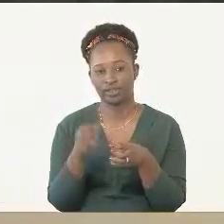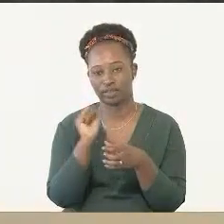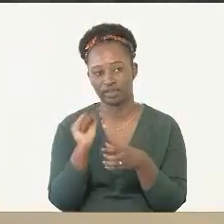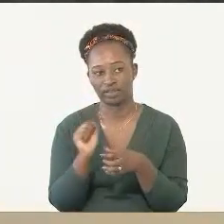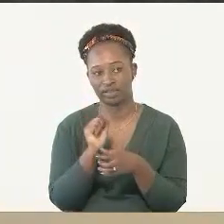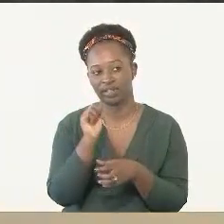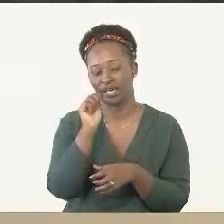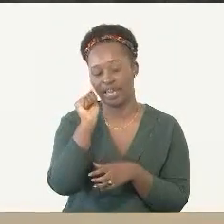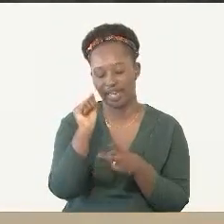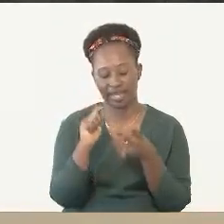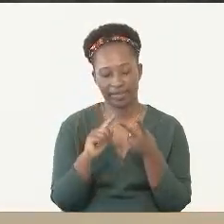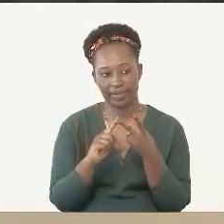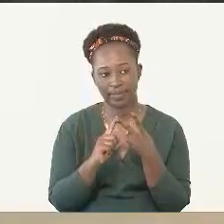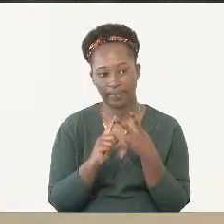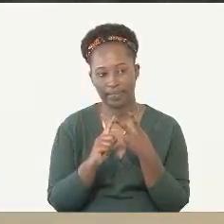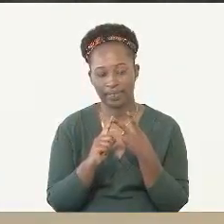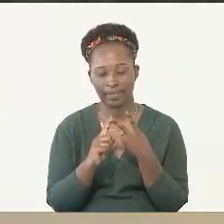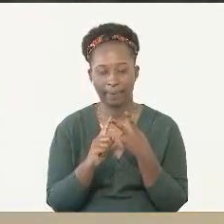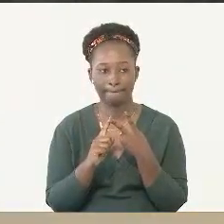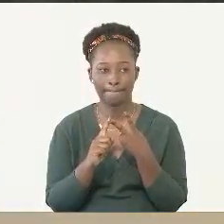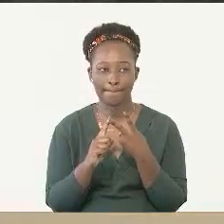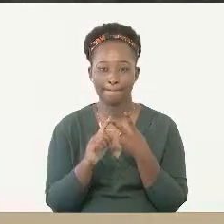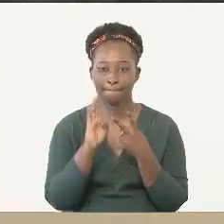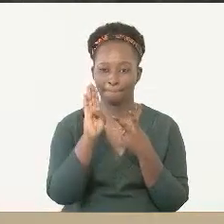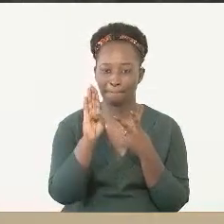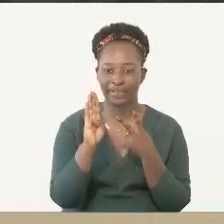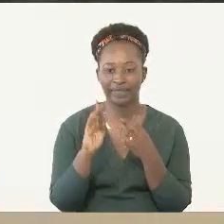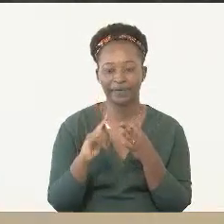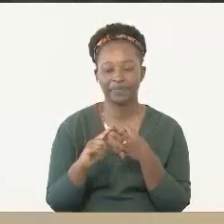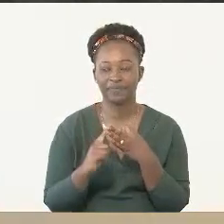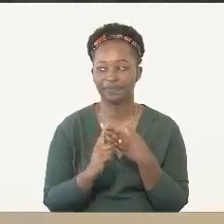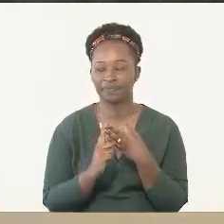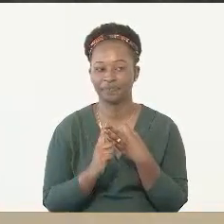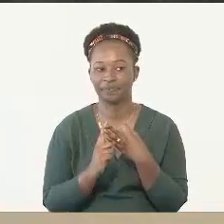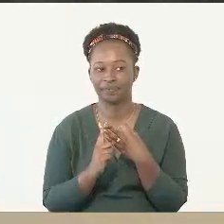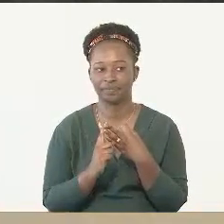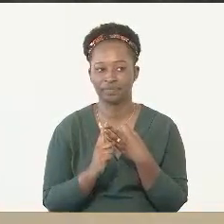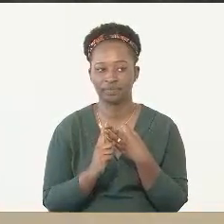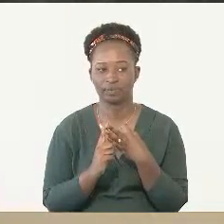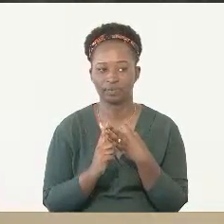A. We have blood group B. We